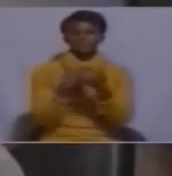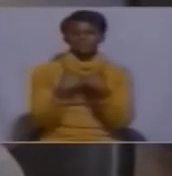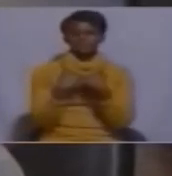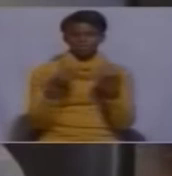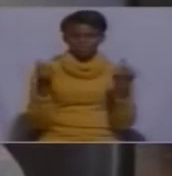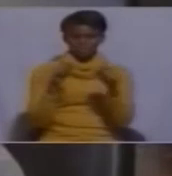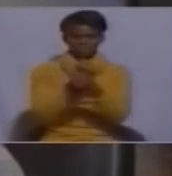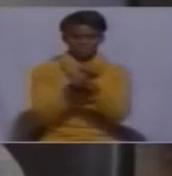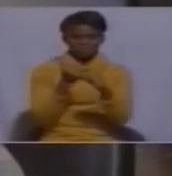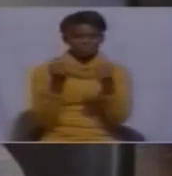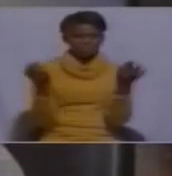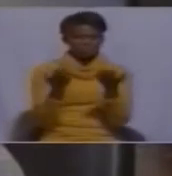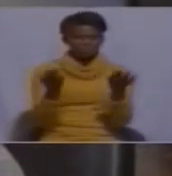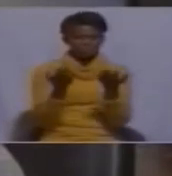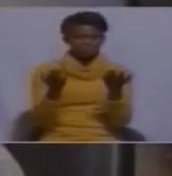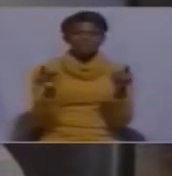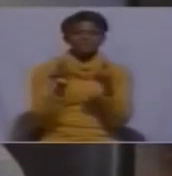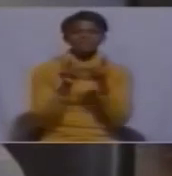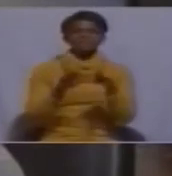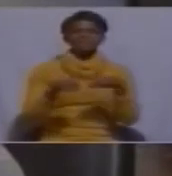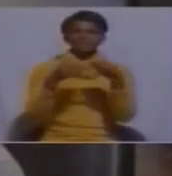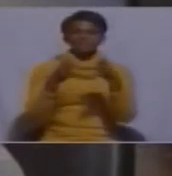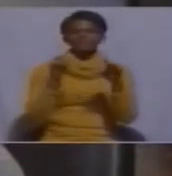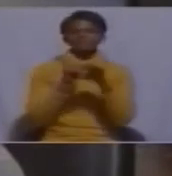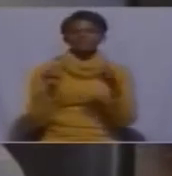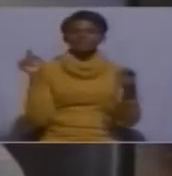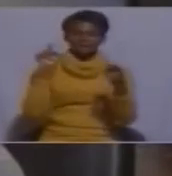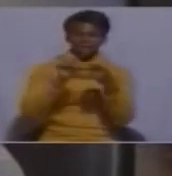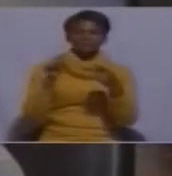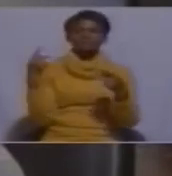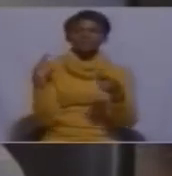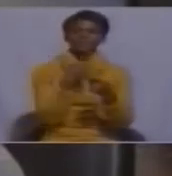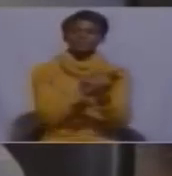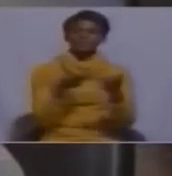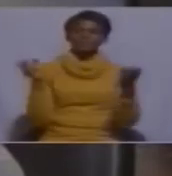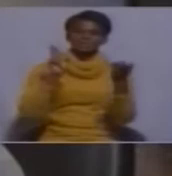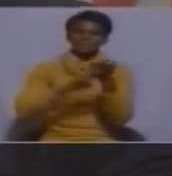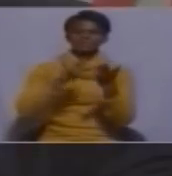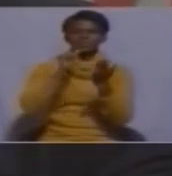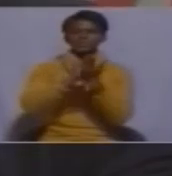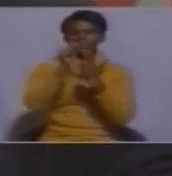it means we do not really have some certain provisions catered for until parliament sits again after August 11th.